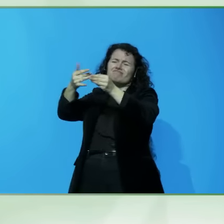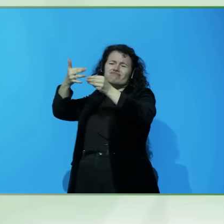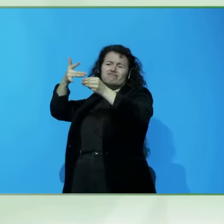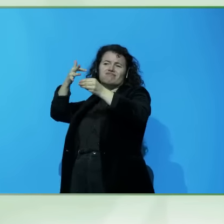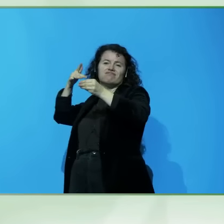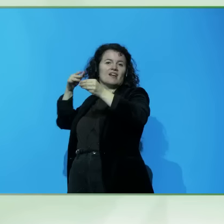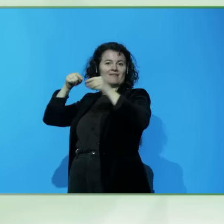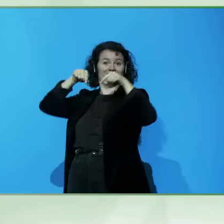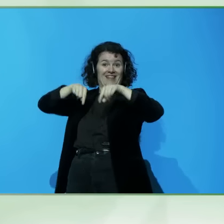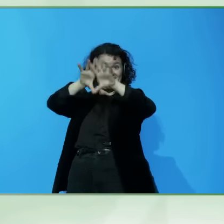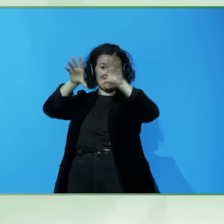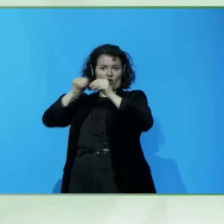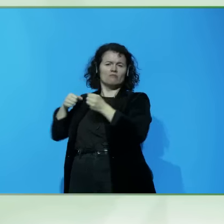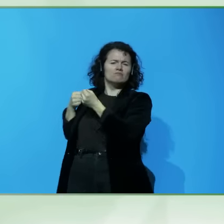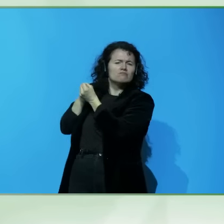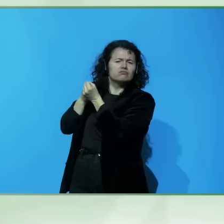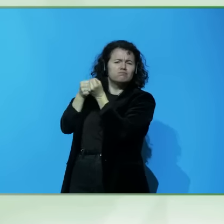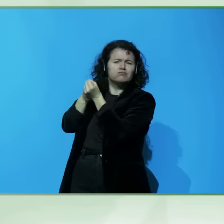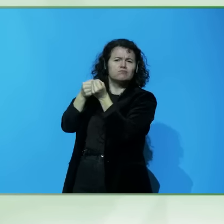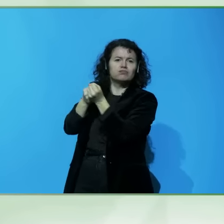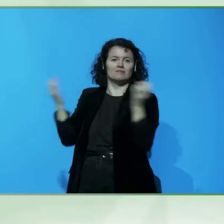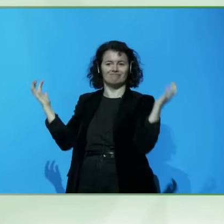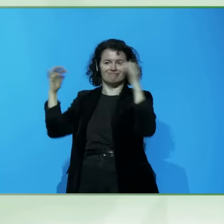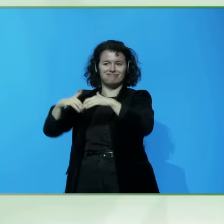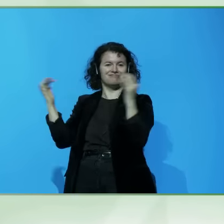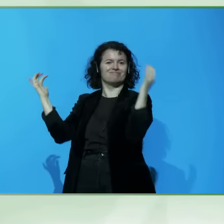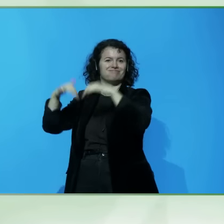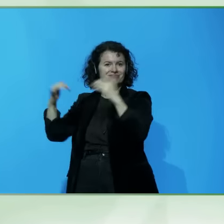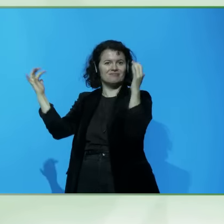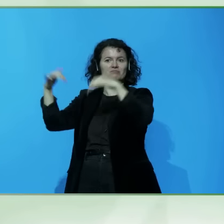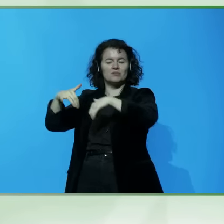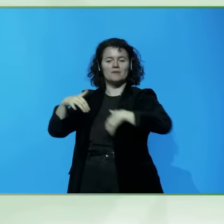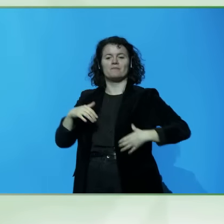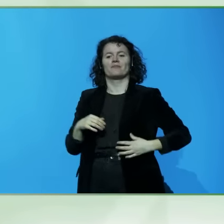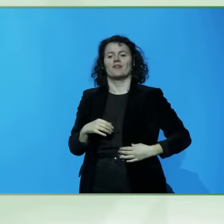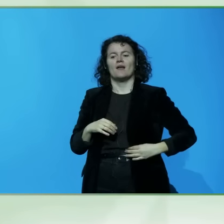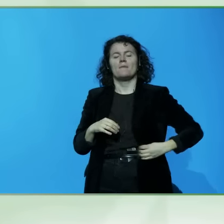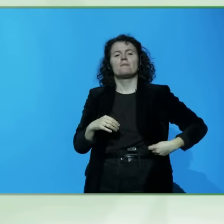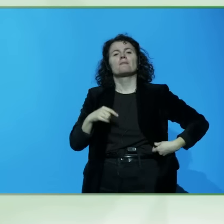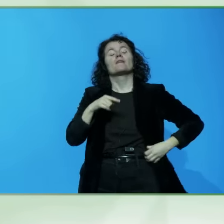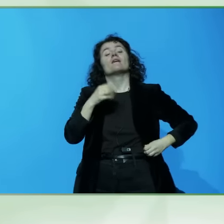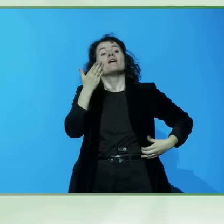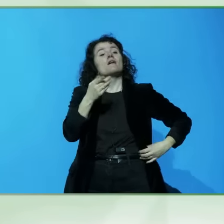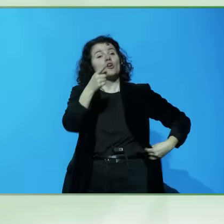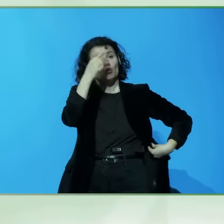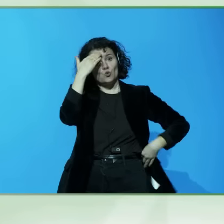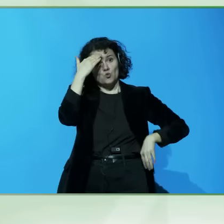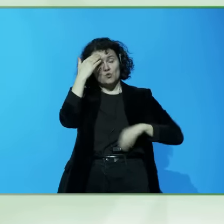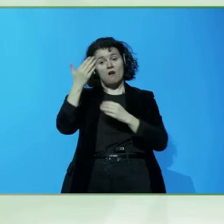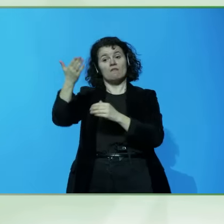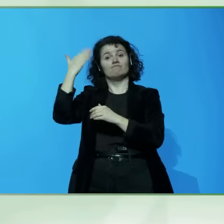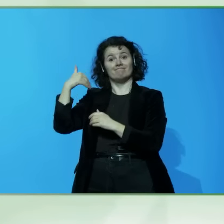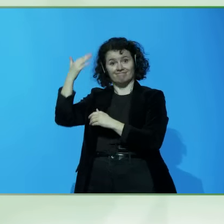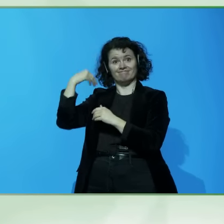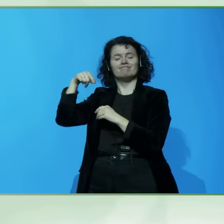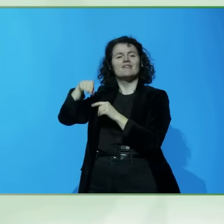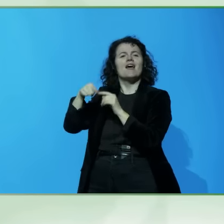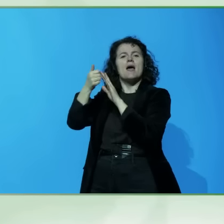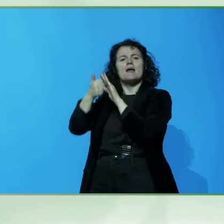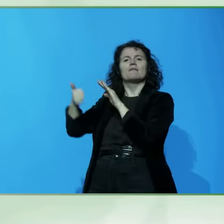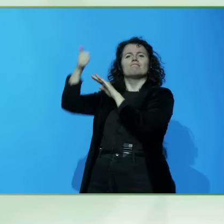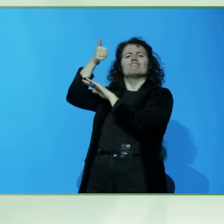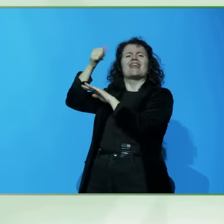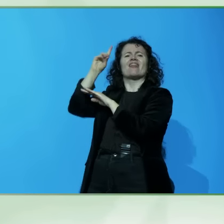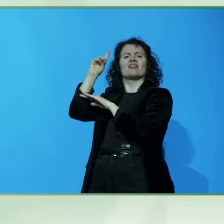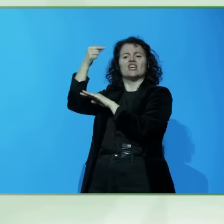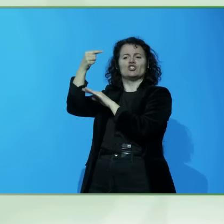may remember our previous Director General, Ms. Ghada Wali. She was a passionate advocate for disability inclusion